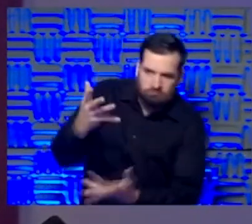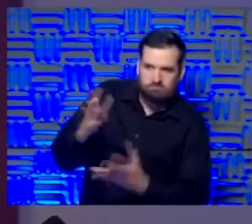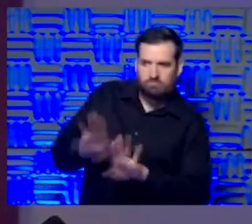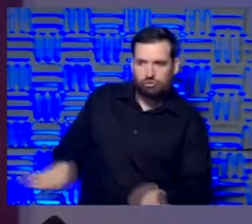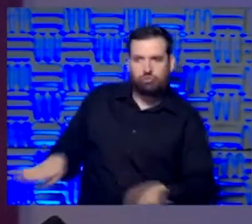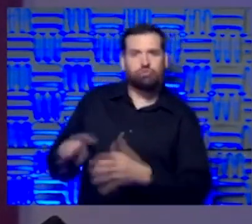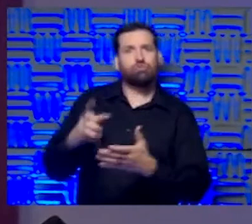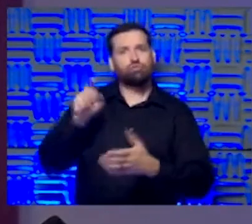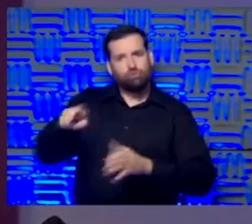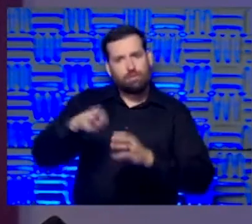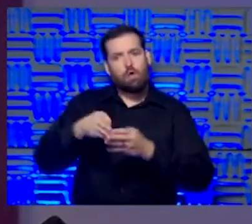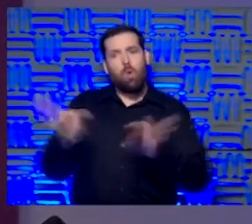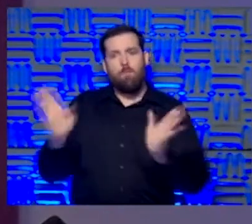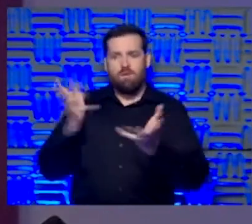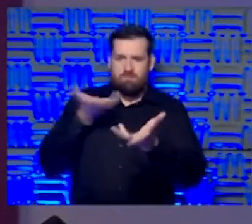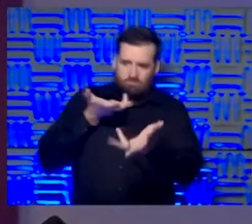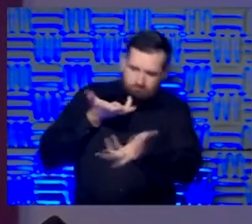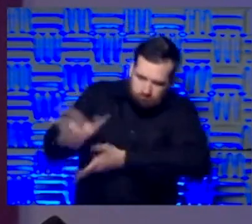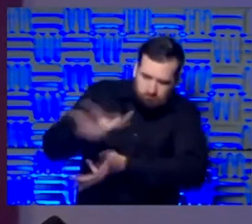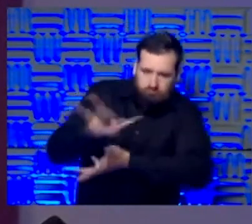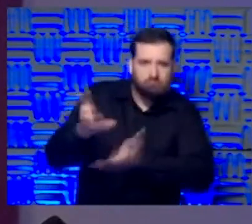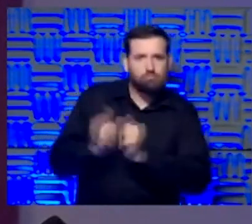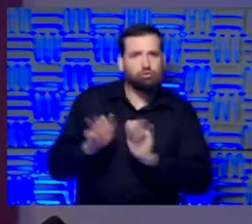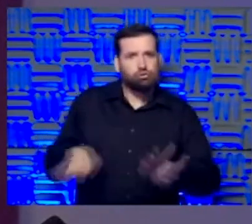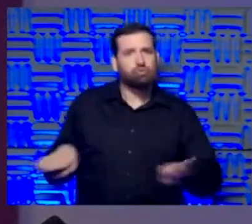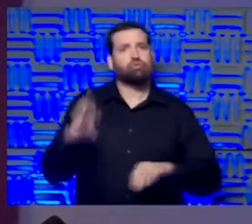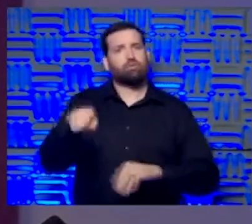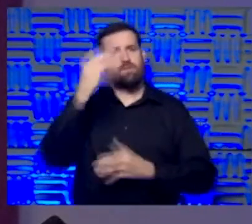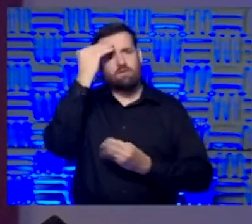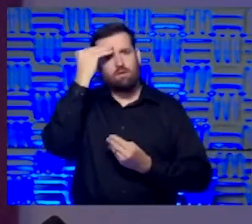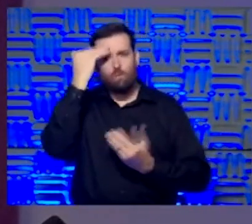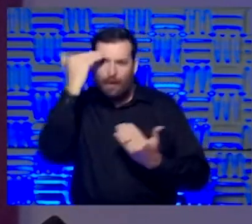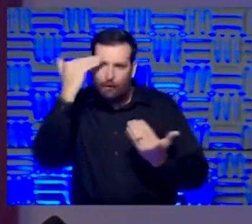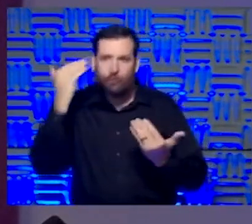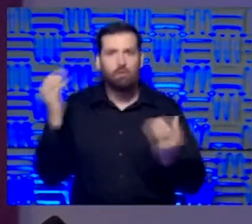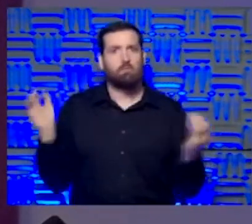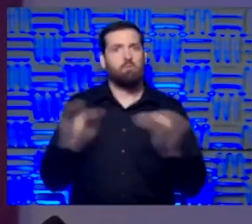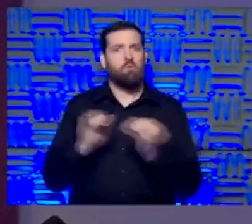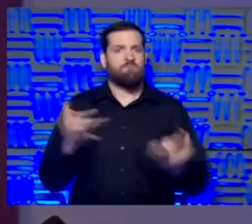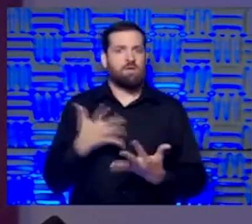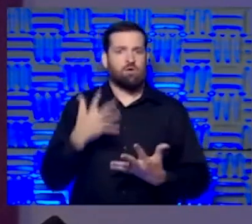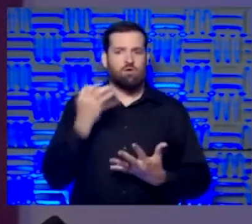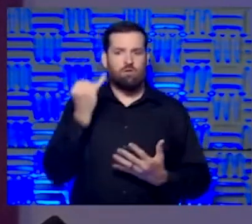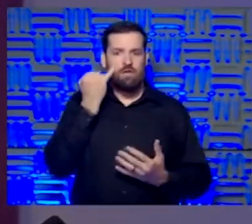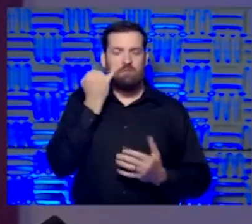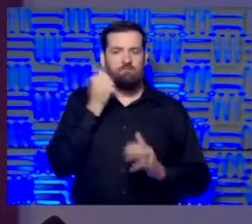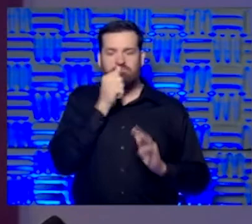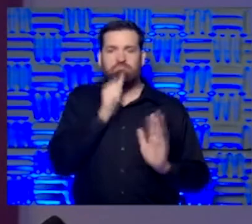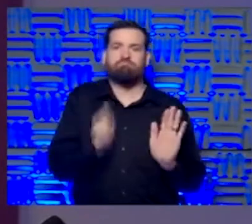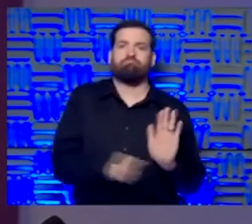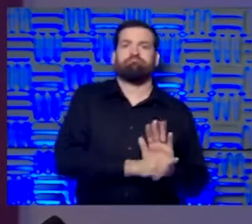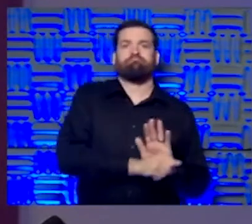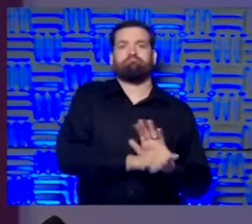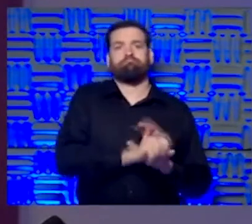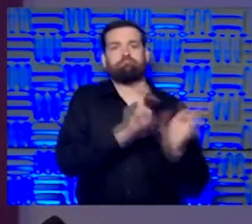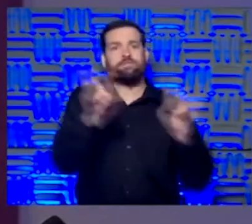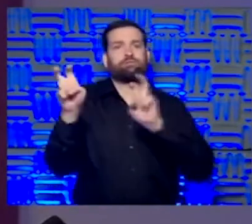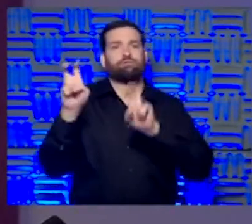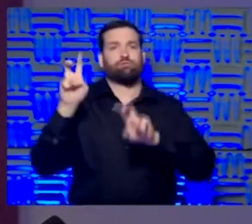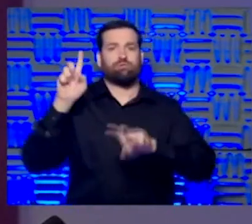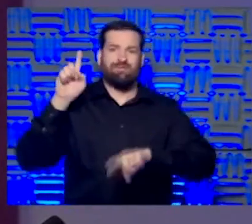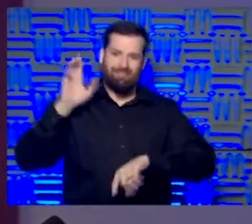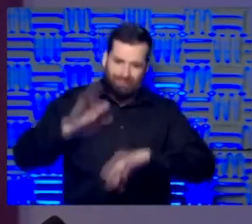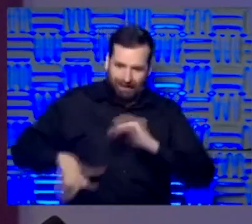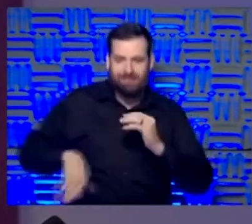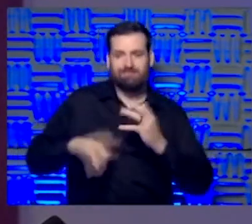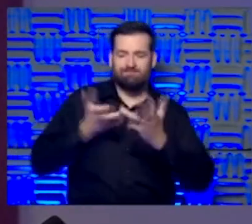open dialogue. They should be aware. I think there's more fear that comes with hiding these issues than there is with an